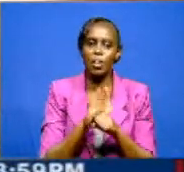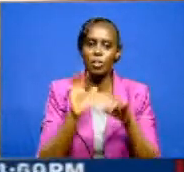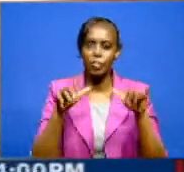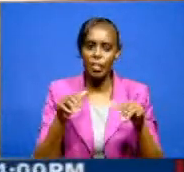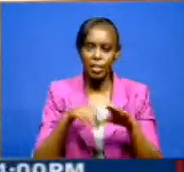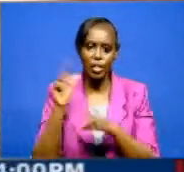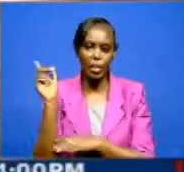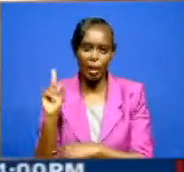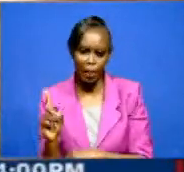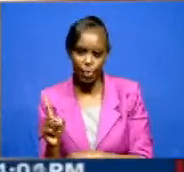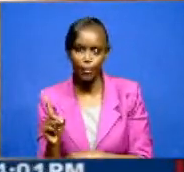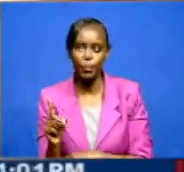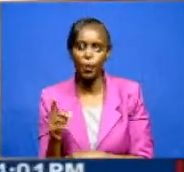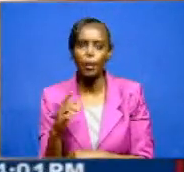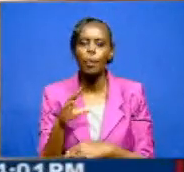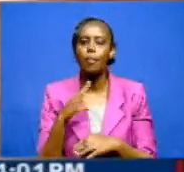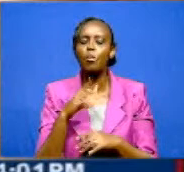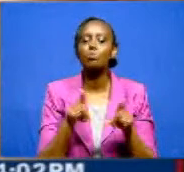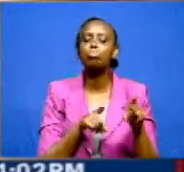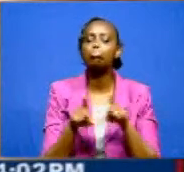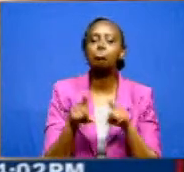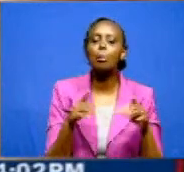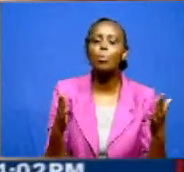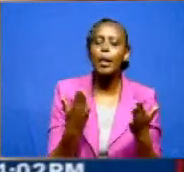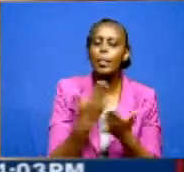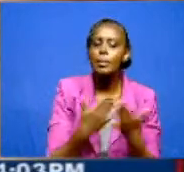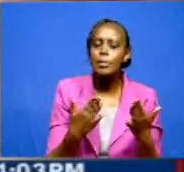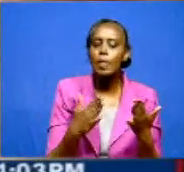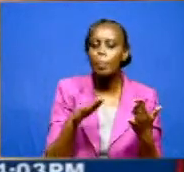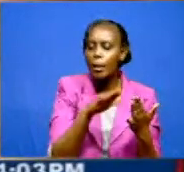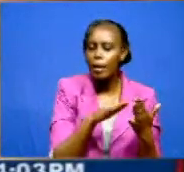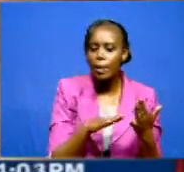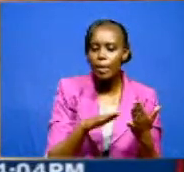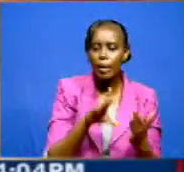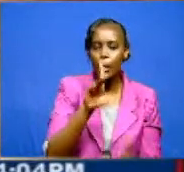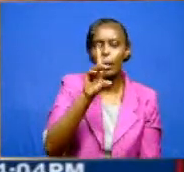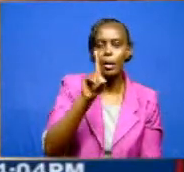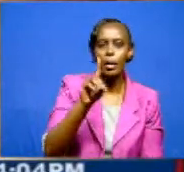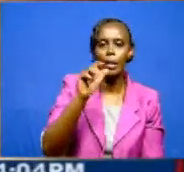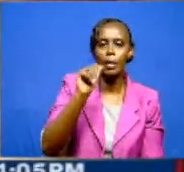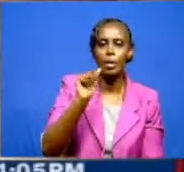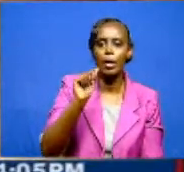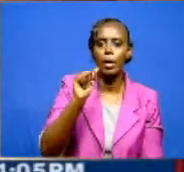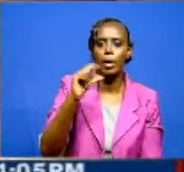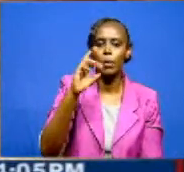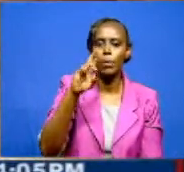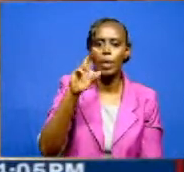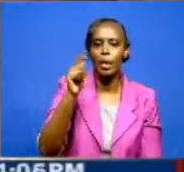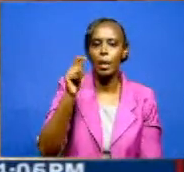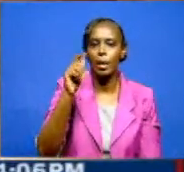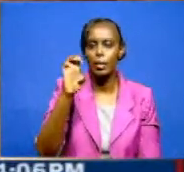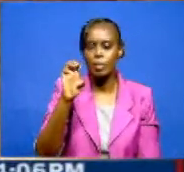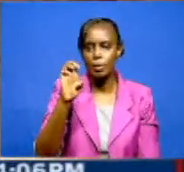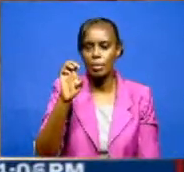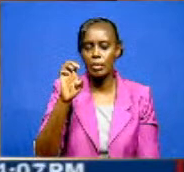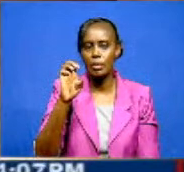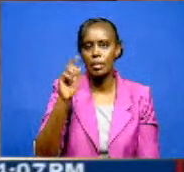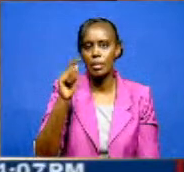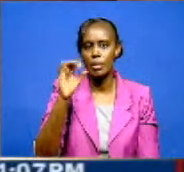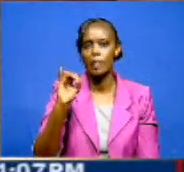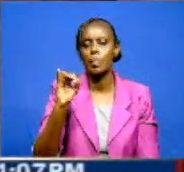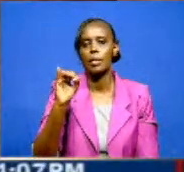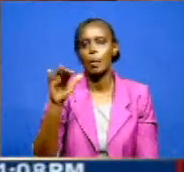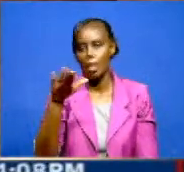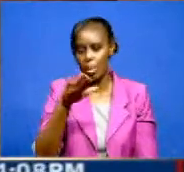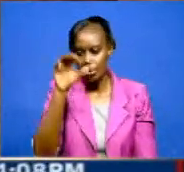in Nairobi. You know, if you go to some full, like Dagoretti South, you know, if you go to Waithaka, if you go to Mutuini, there's a lot of